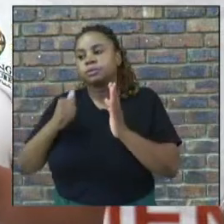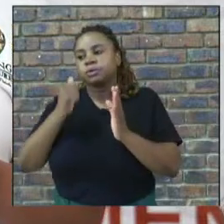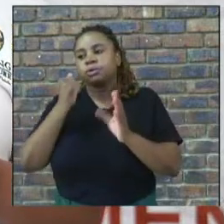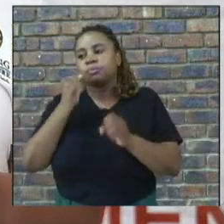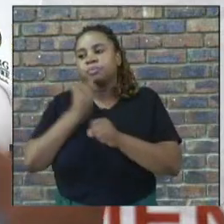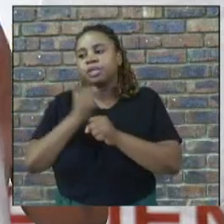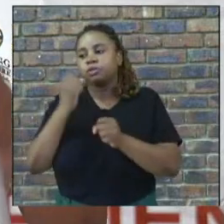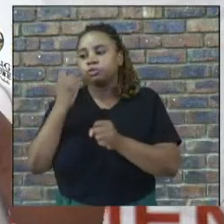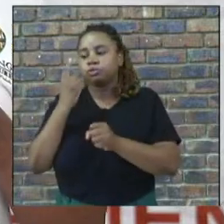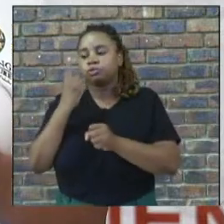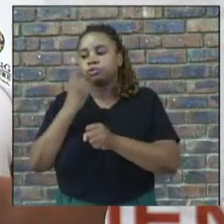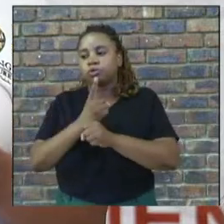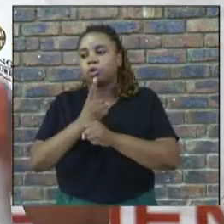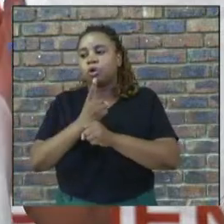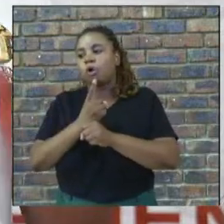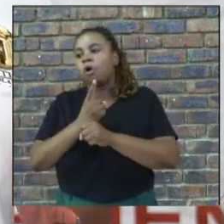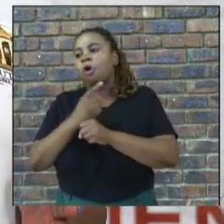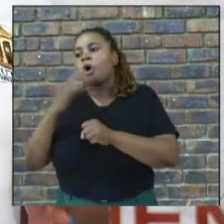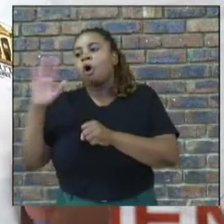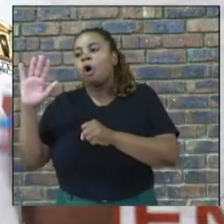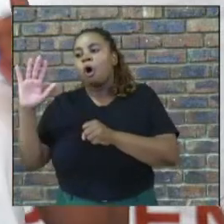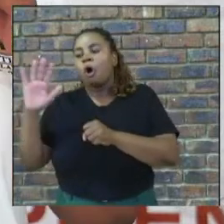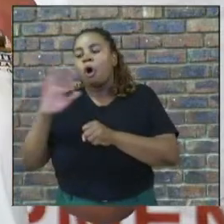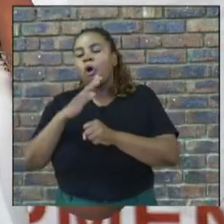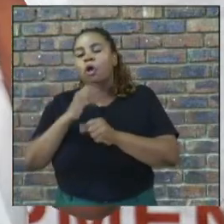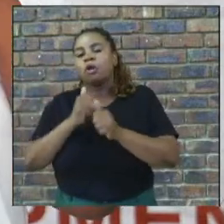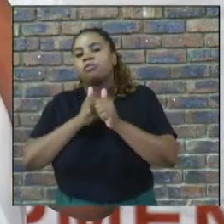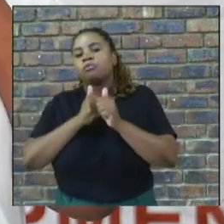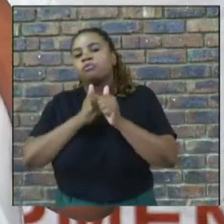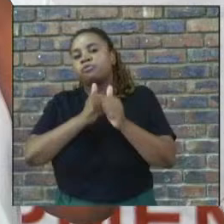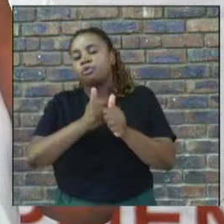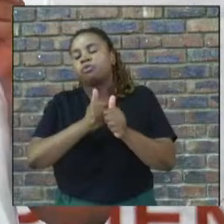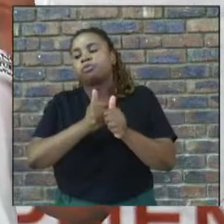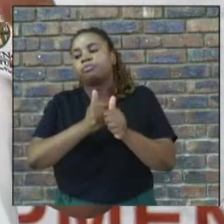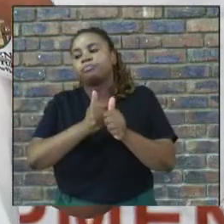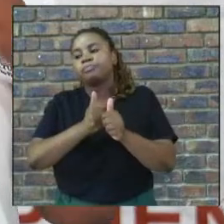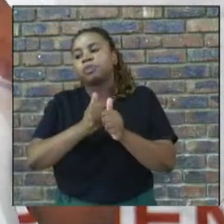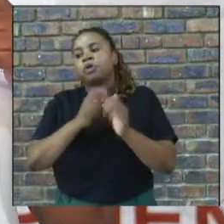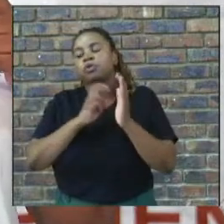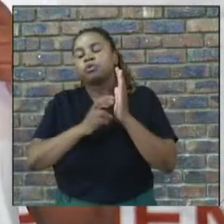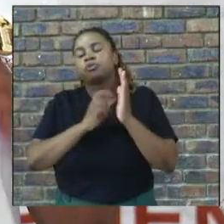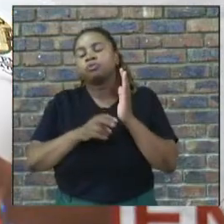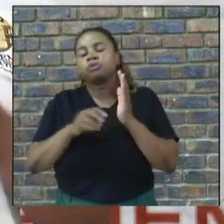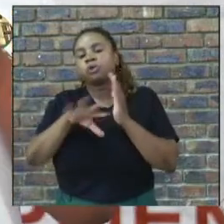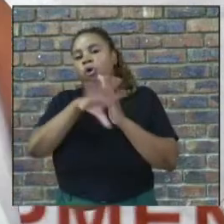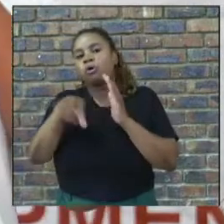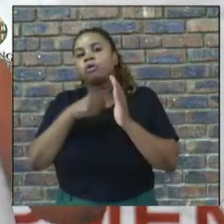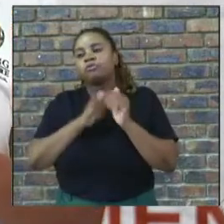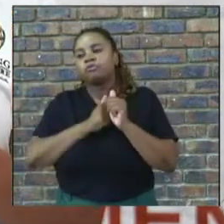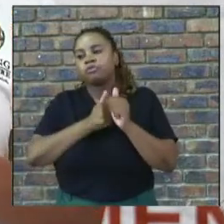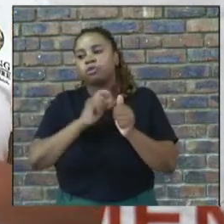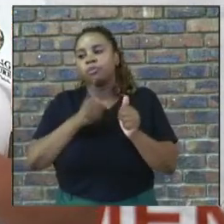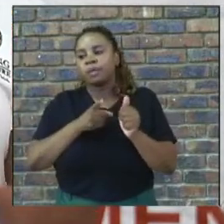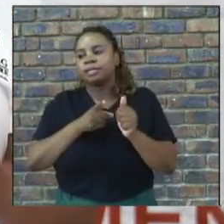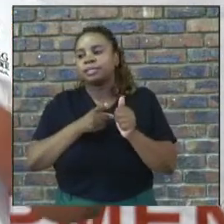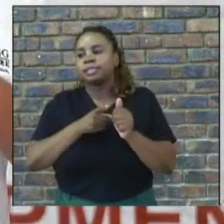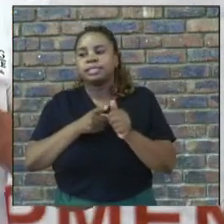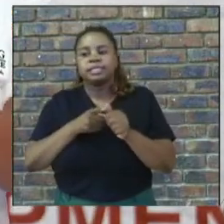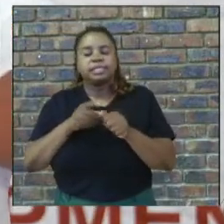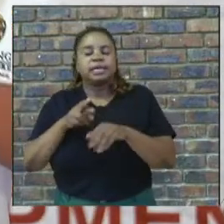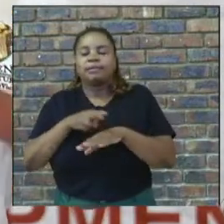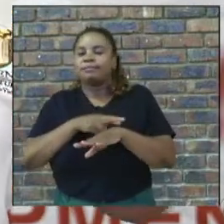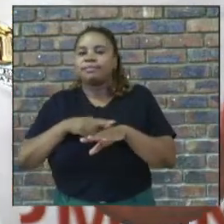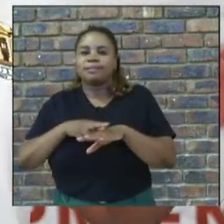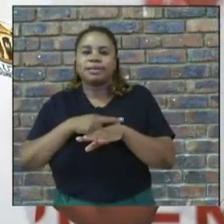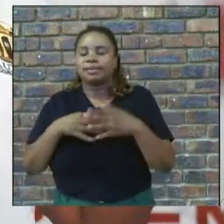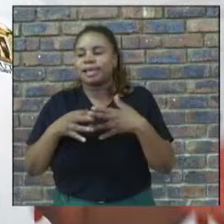properly. Risk regulate you a skin, or skin color, or language. If Barretlogo the pavementing, all of us